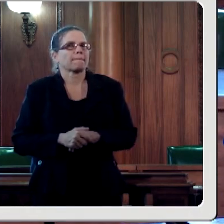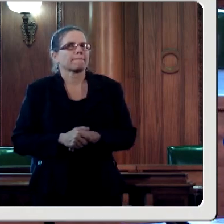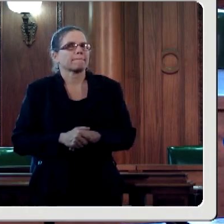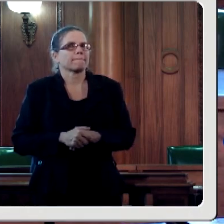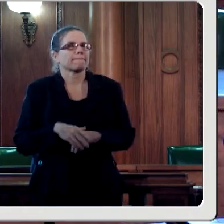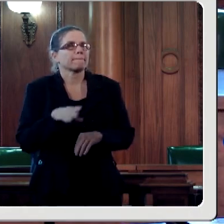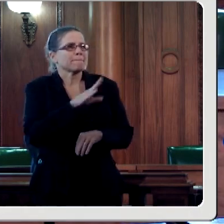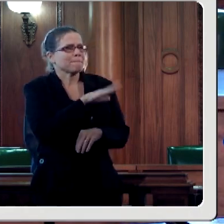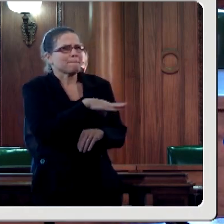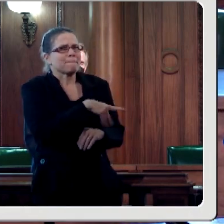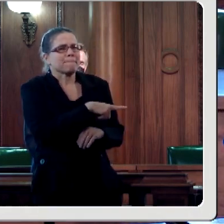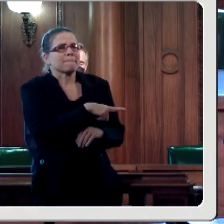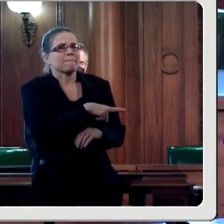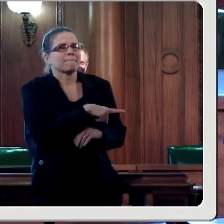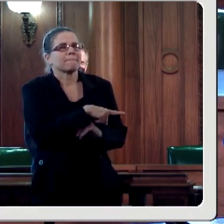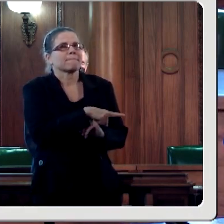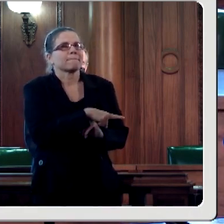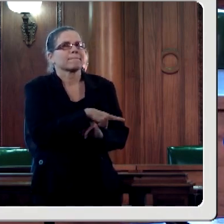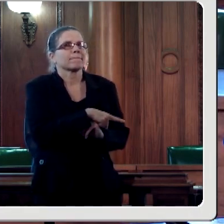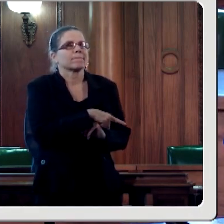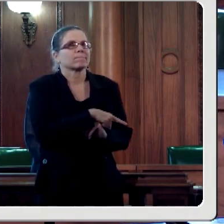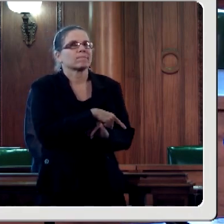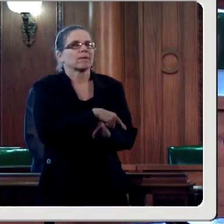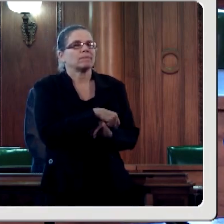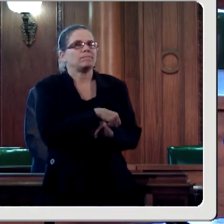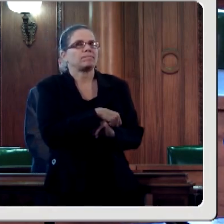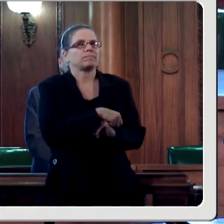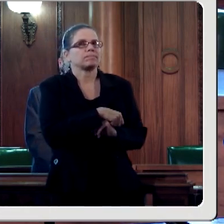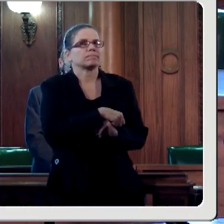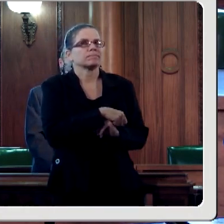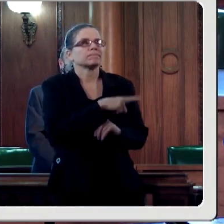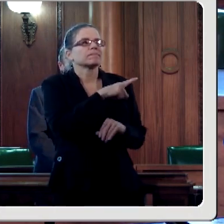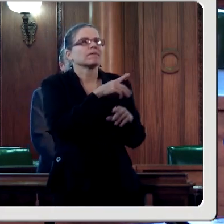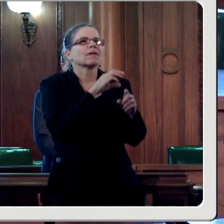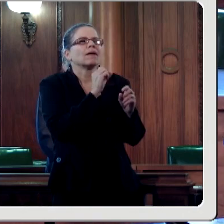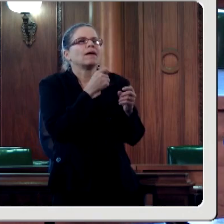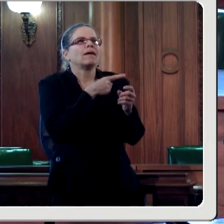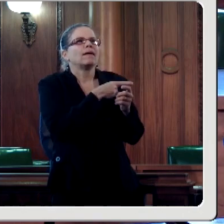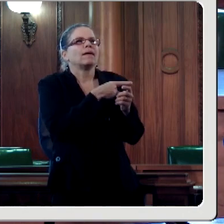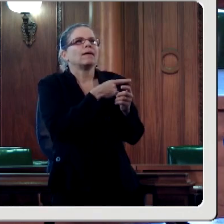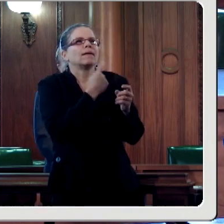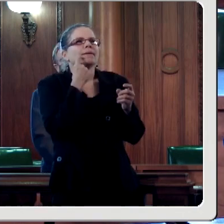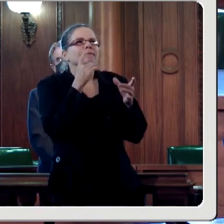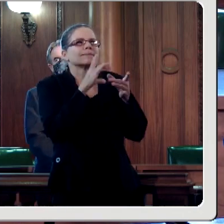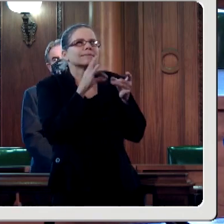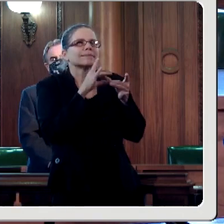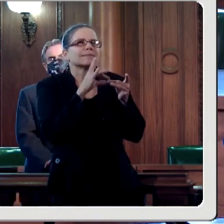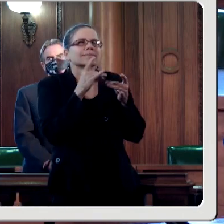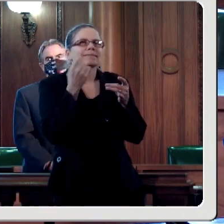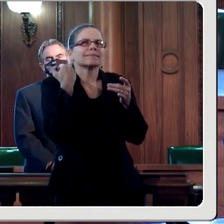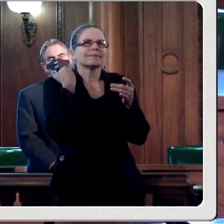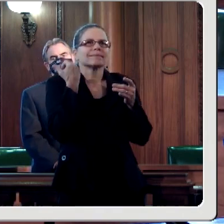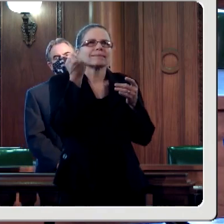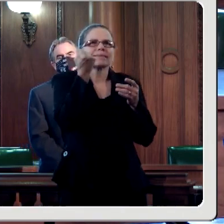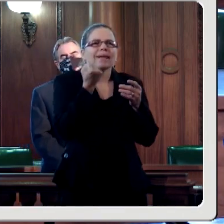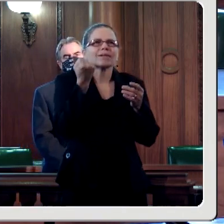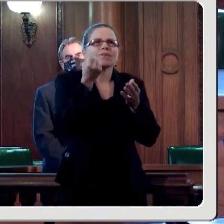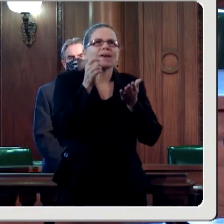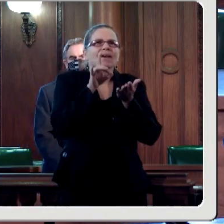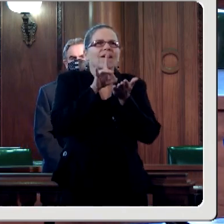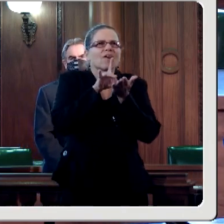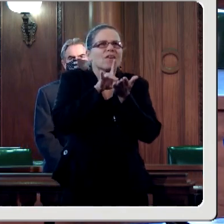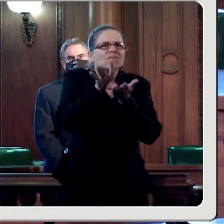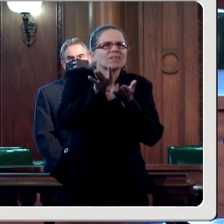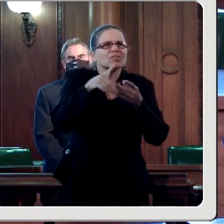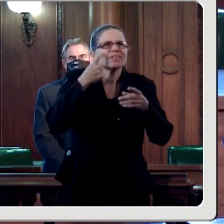Tim, on the issue with the eviction moratorium ending this Saturday, apparently, the city of Boston announced last week that they've